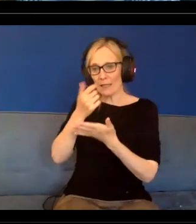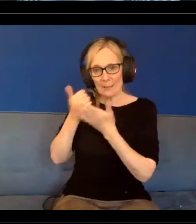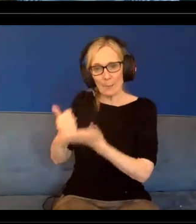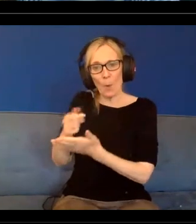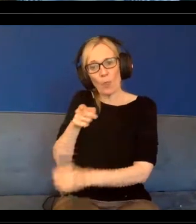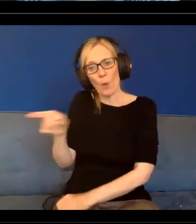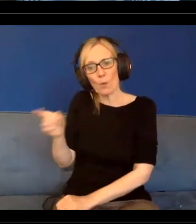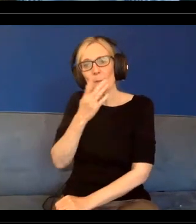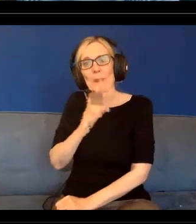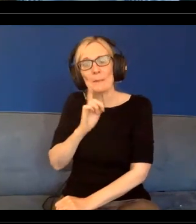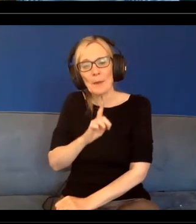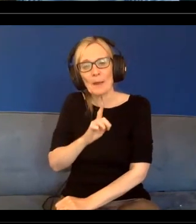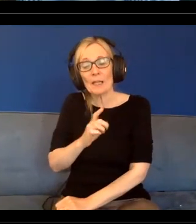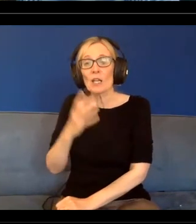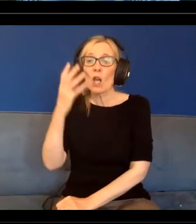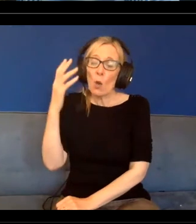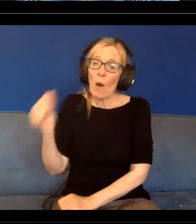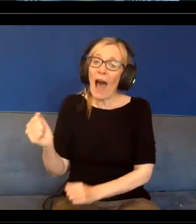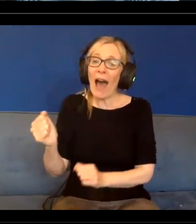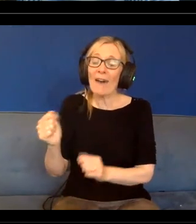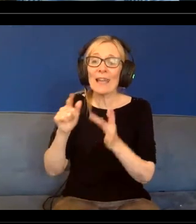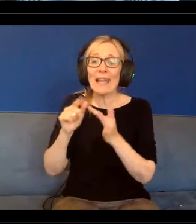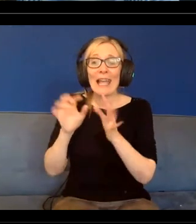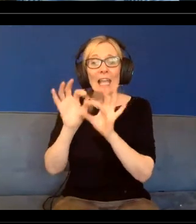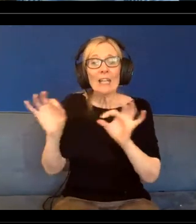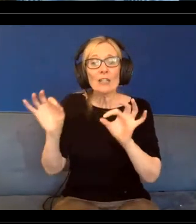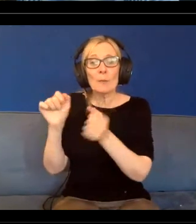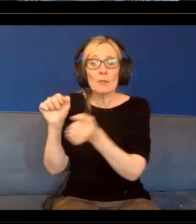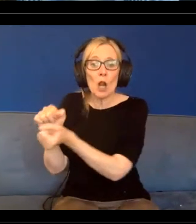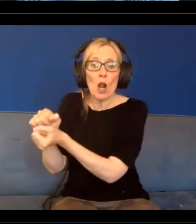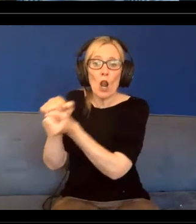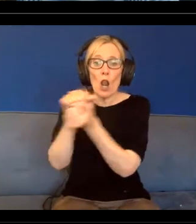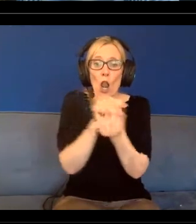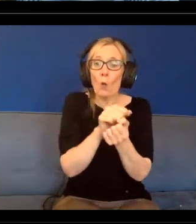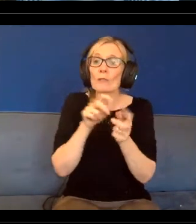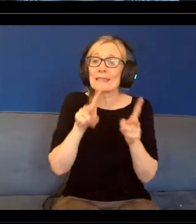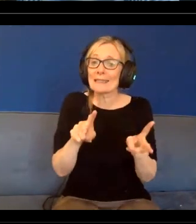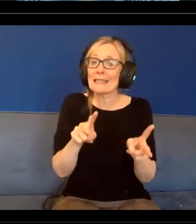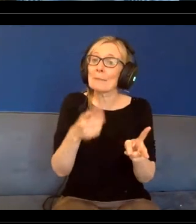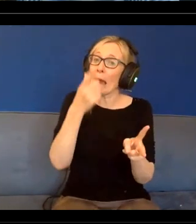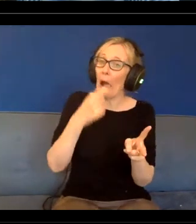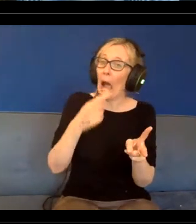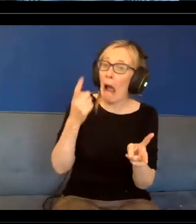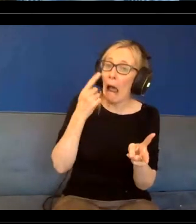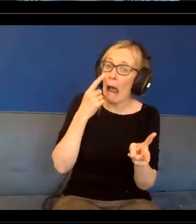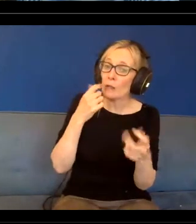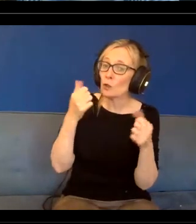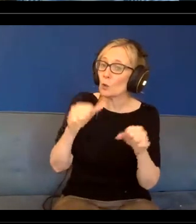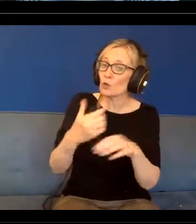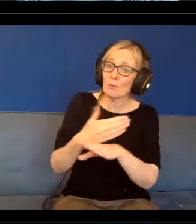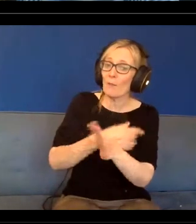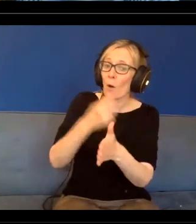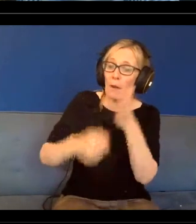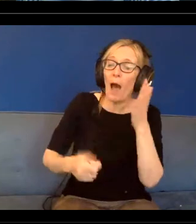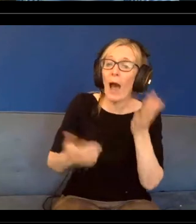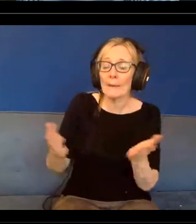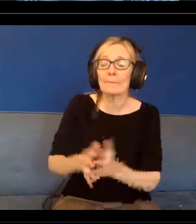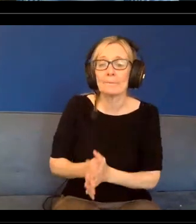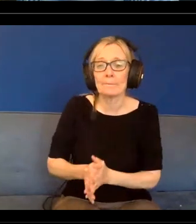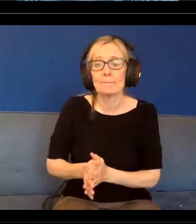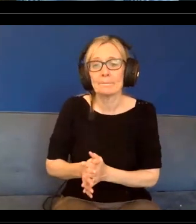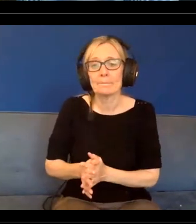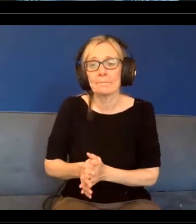have things like an instrument loan scheme that allow them to try solutions for themselves before perhaps looking at an investment